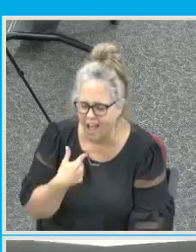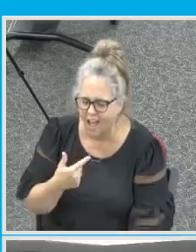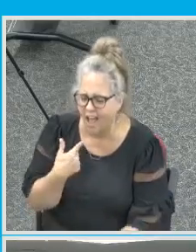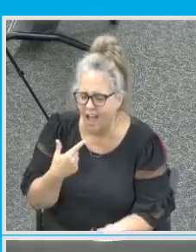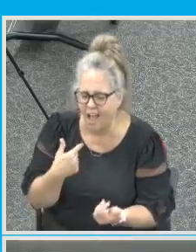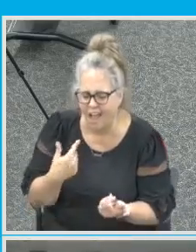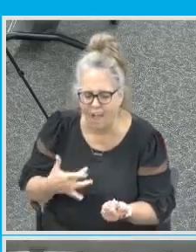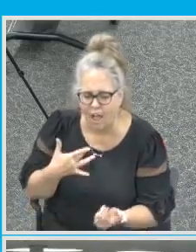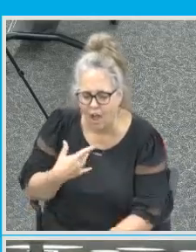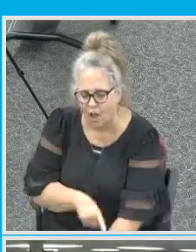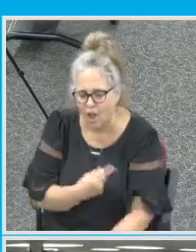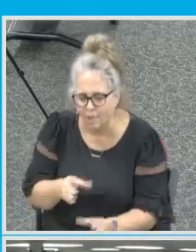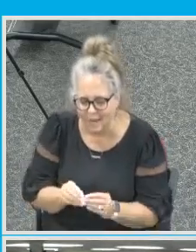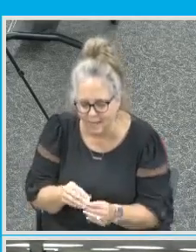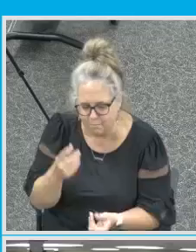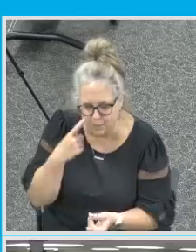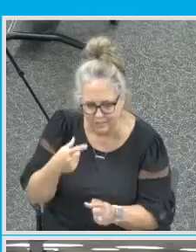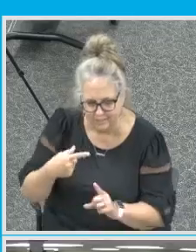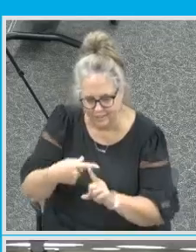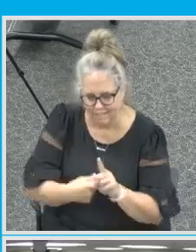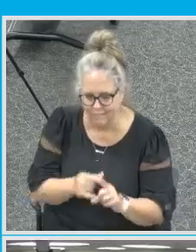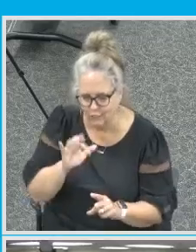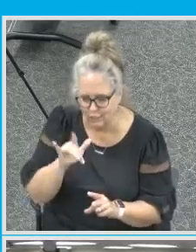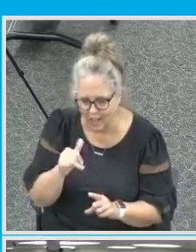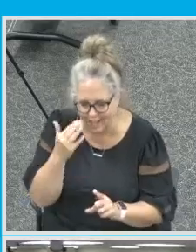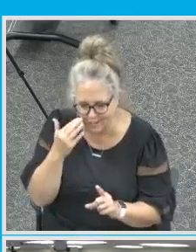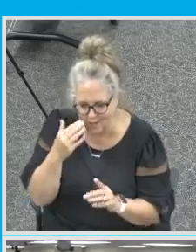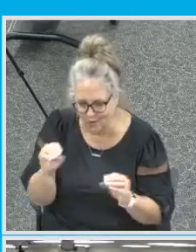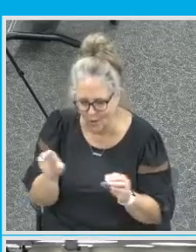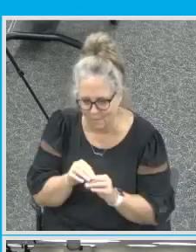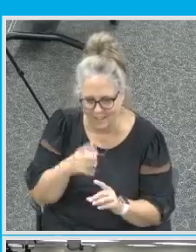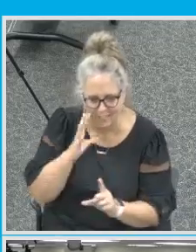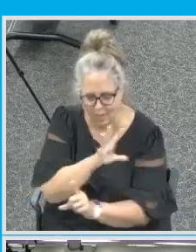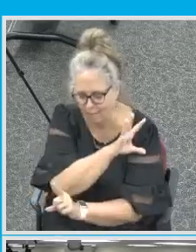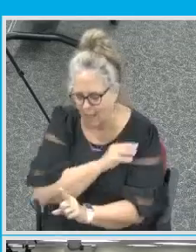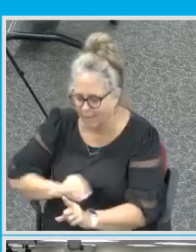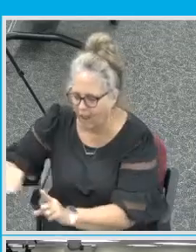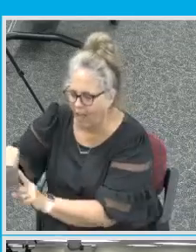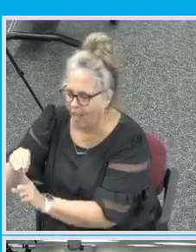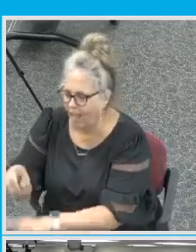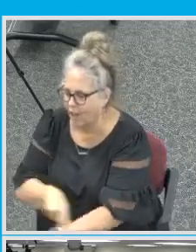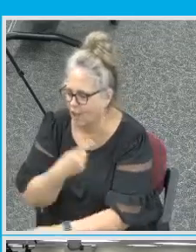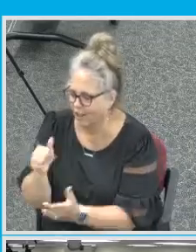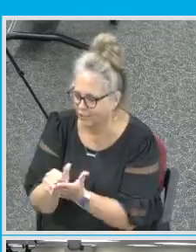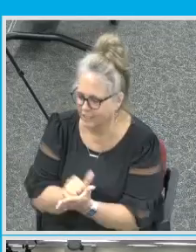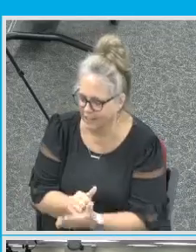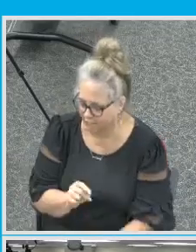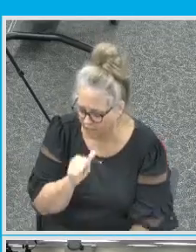Well, I guess my mosquito farm that I have in